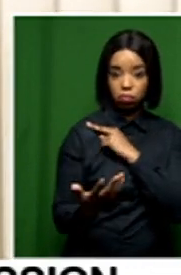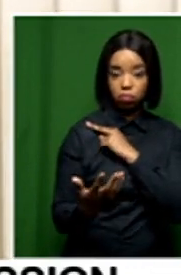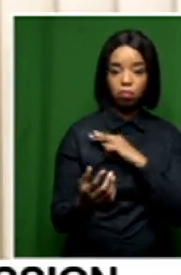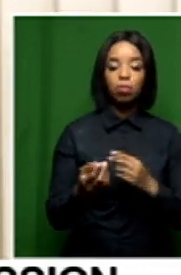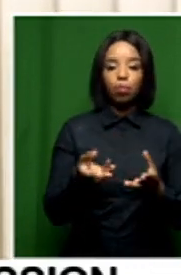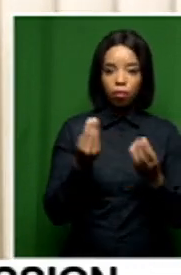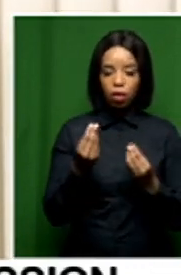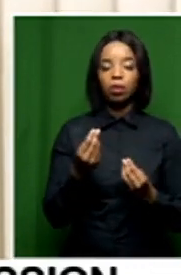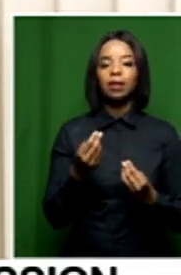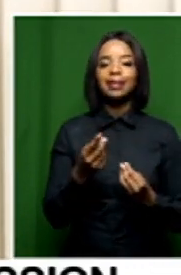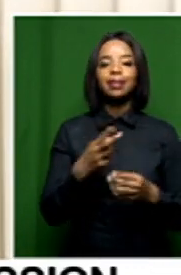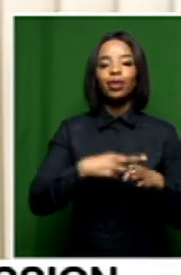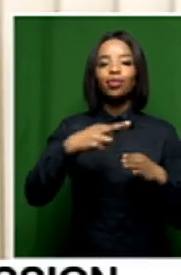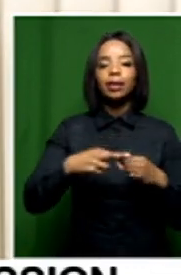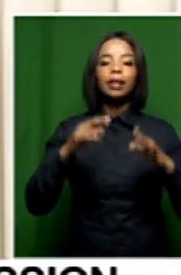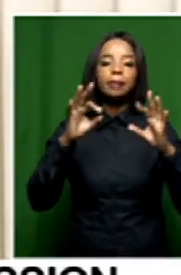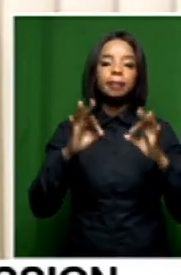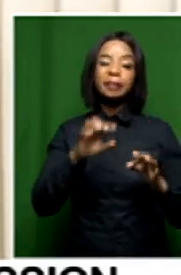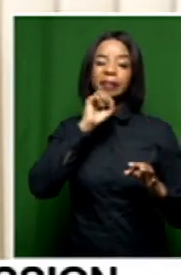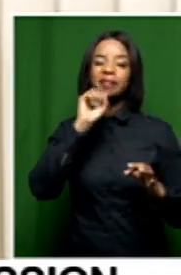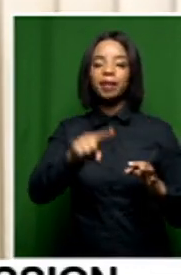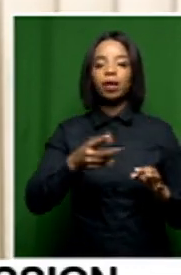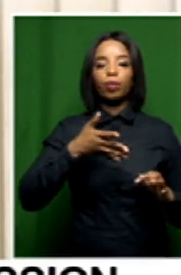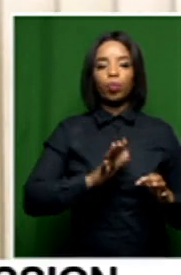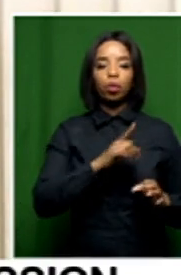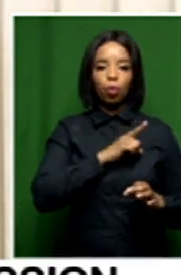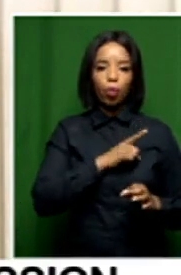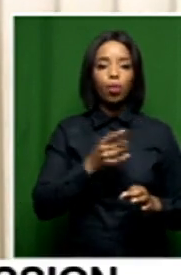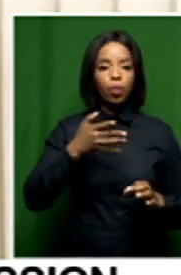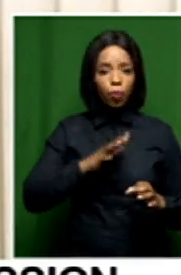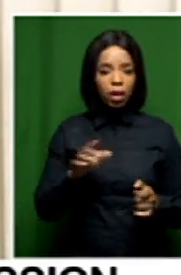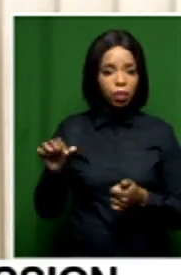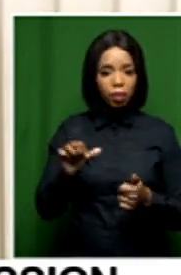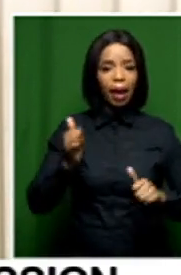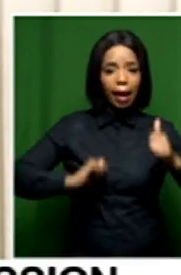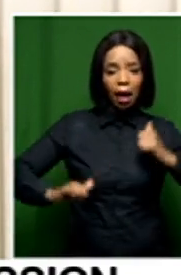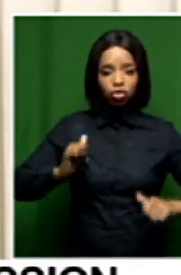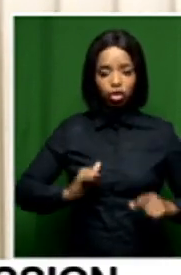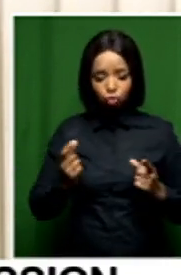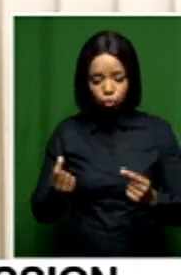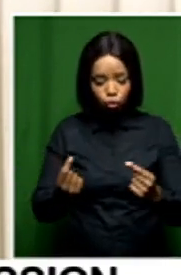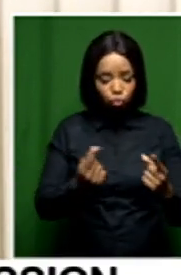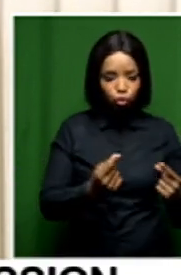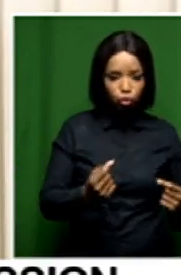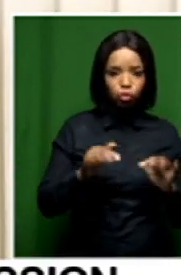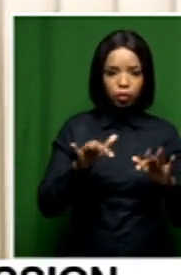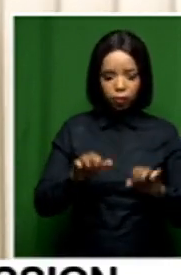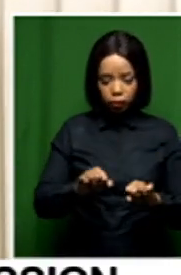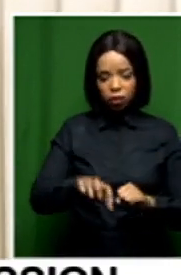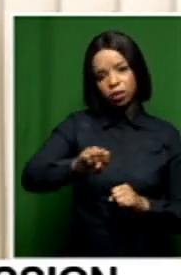we desire? We need to come back to an action-based South Africa. We need to come to an action-based